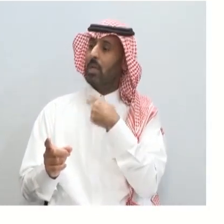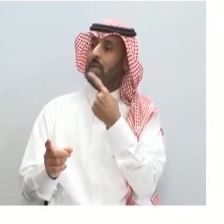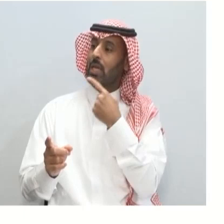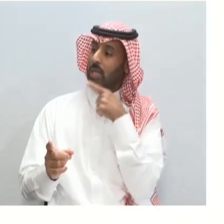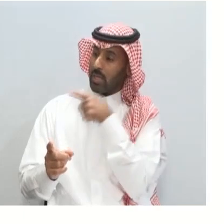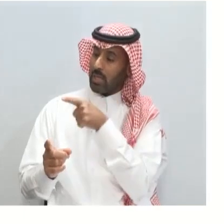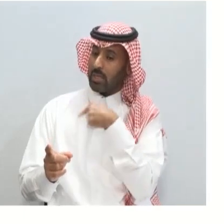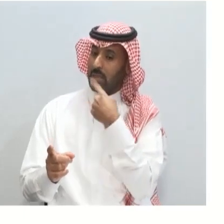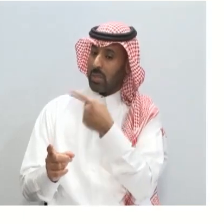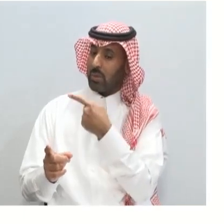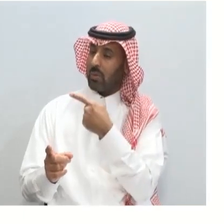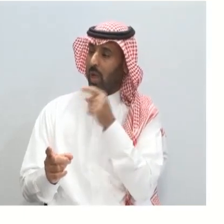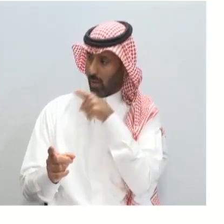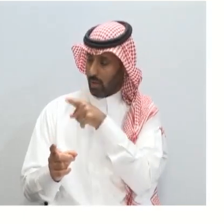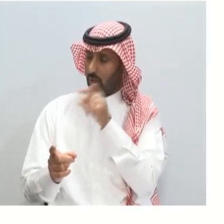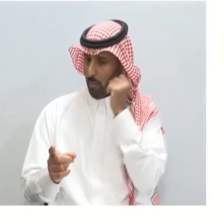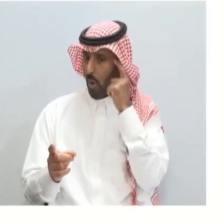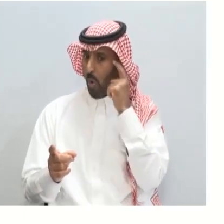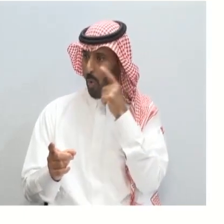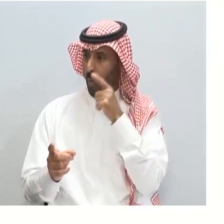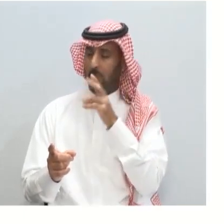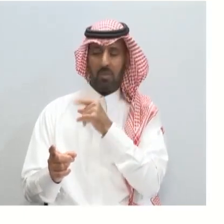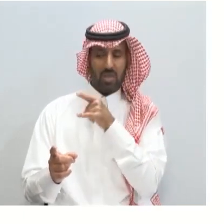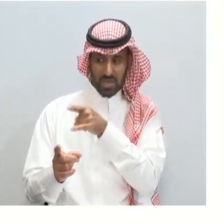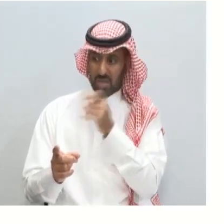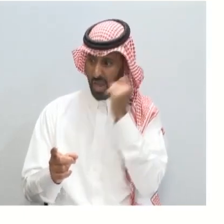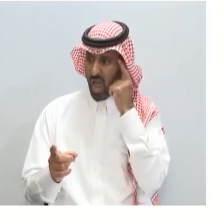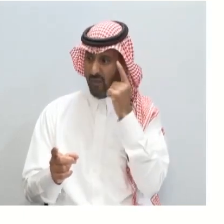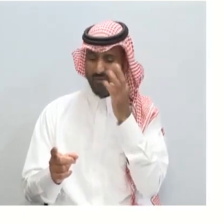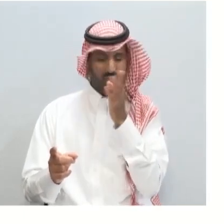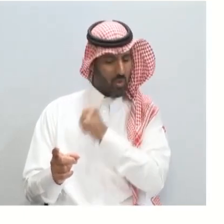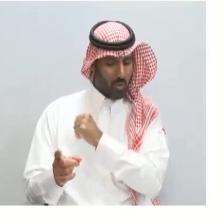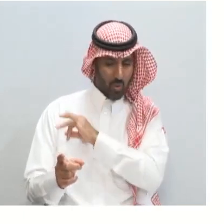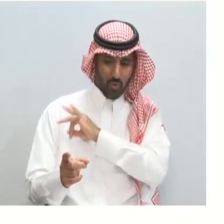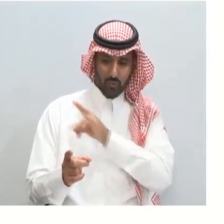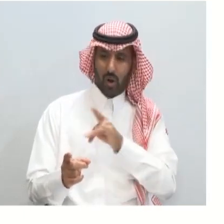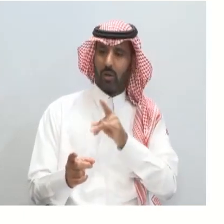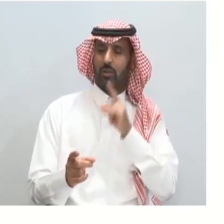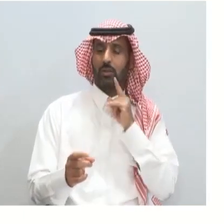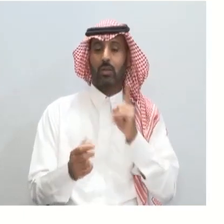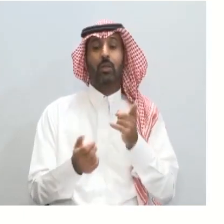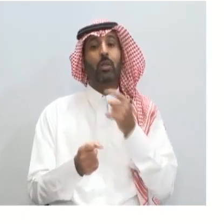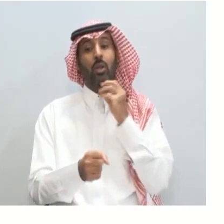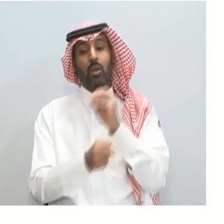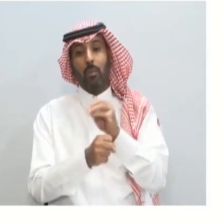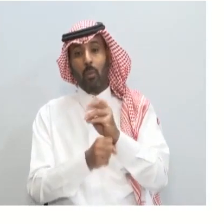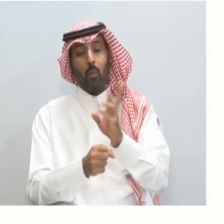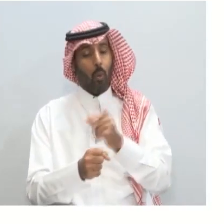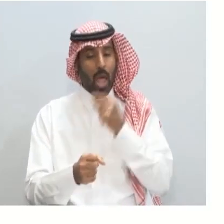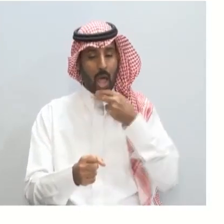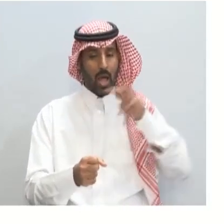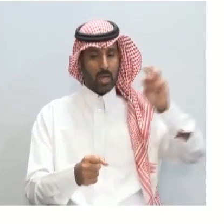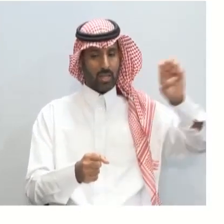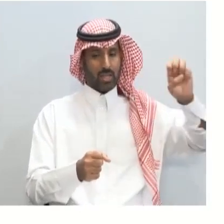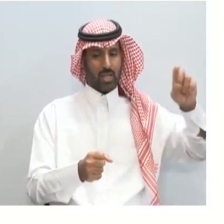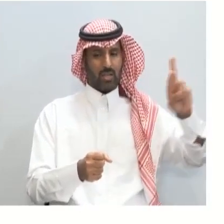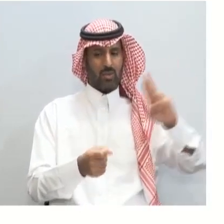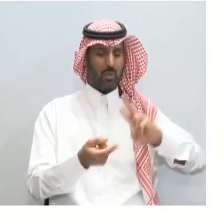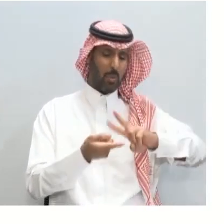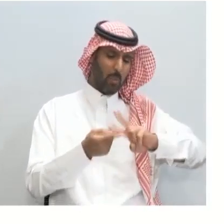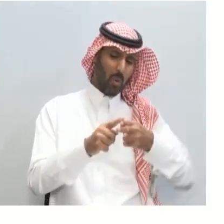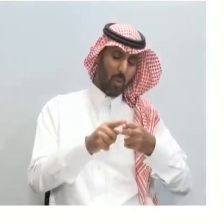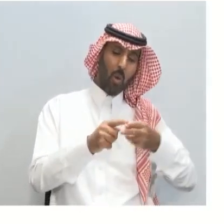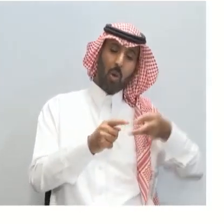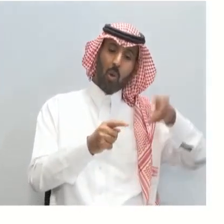talks as if he were an expert. Is he an expert? No, of course. And remember, we said here were. Why?